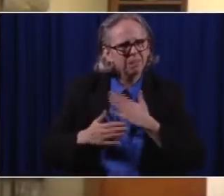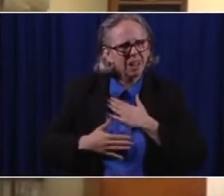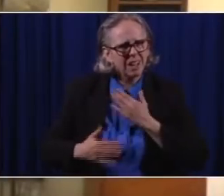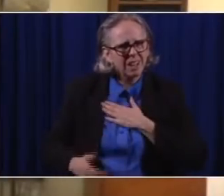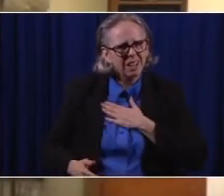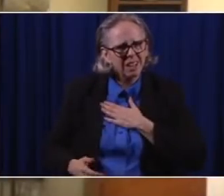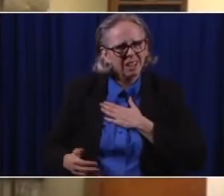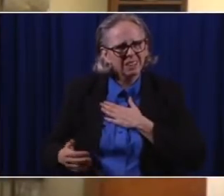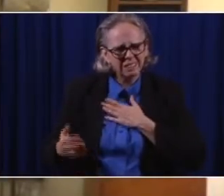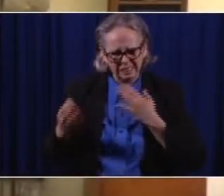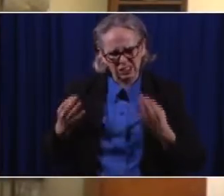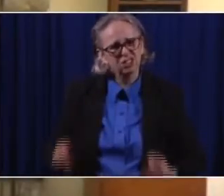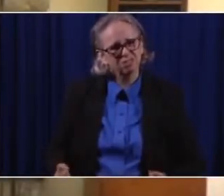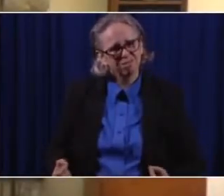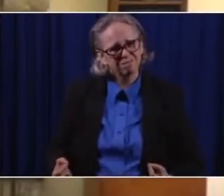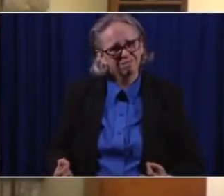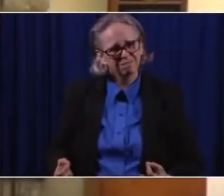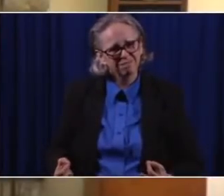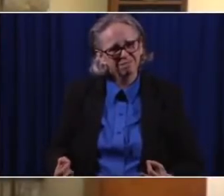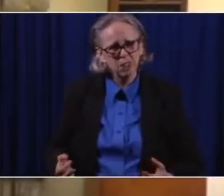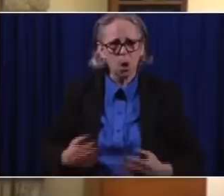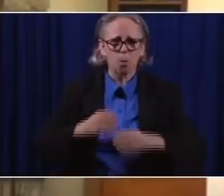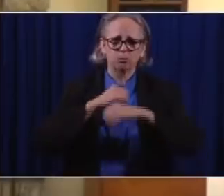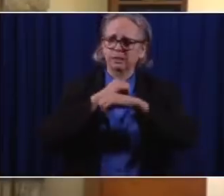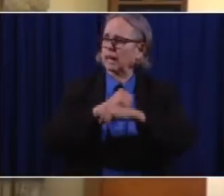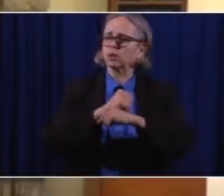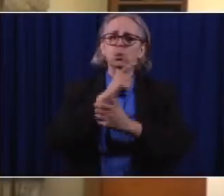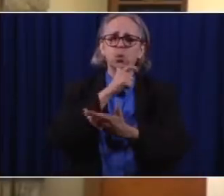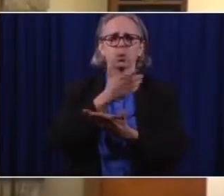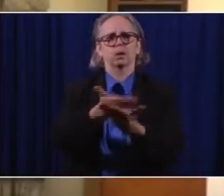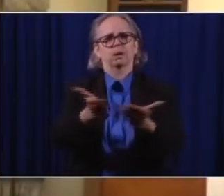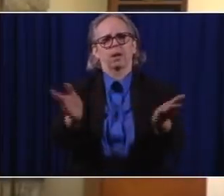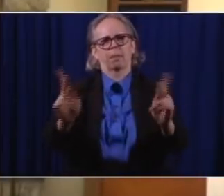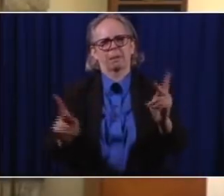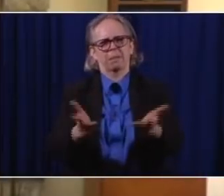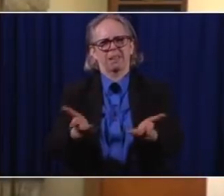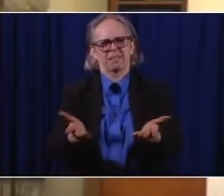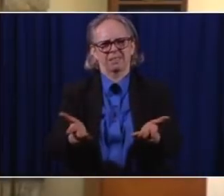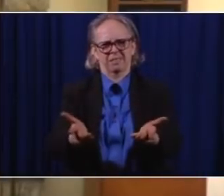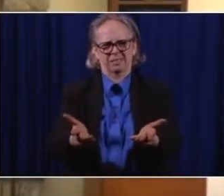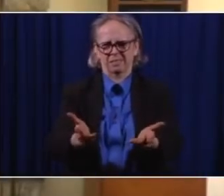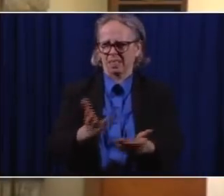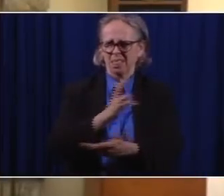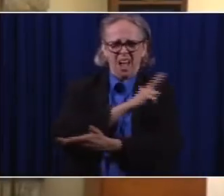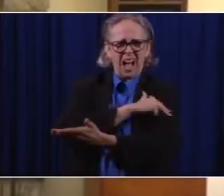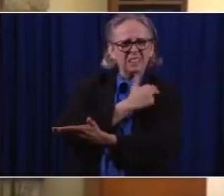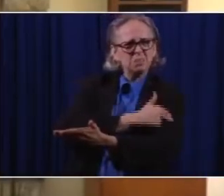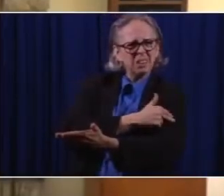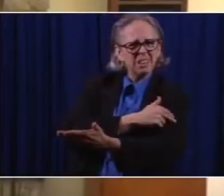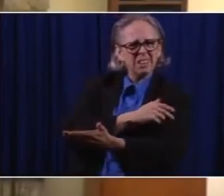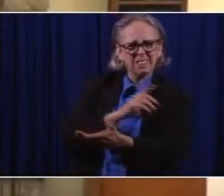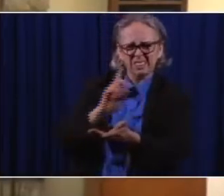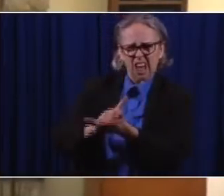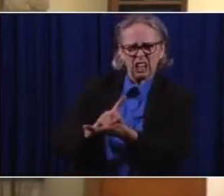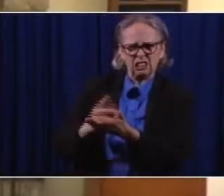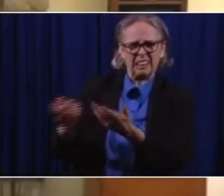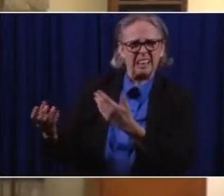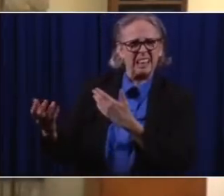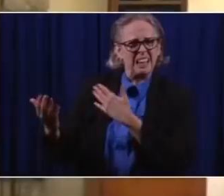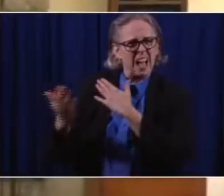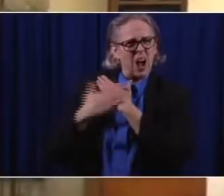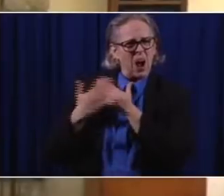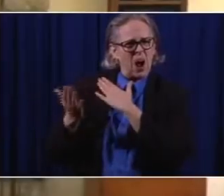told me, and hospitals told me, that at the rate we're going, this is not